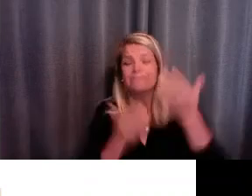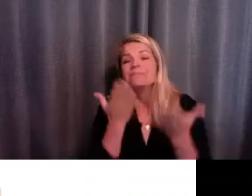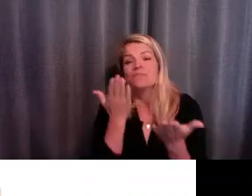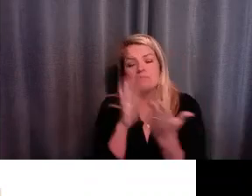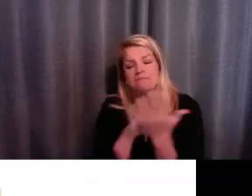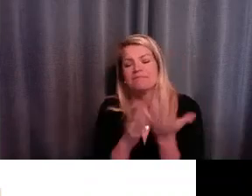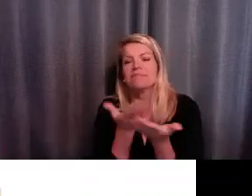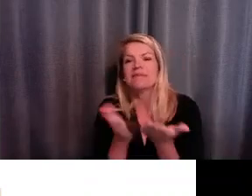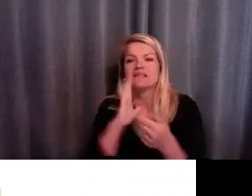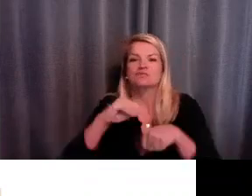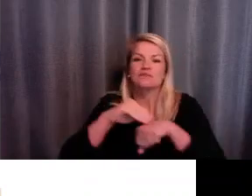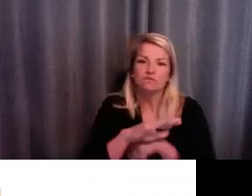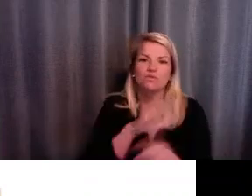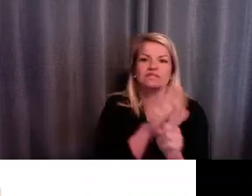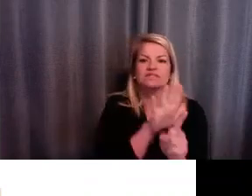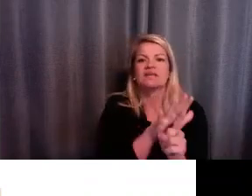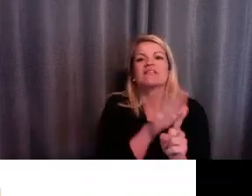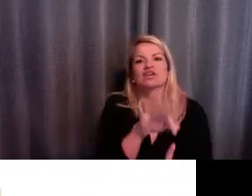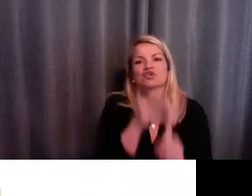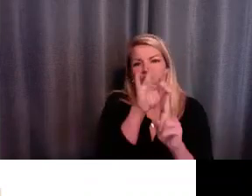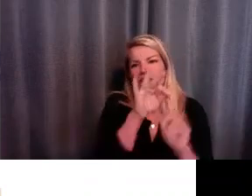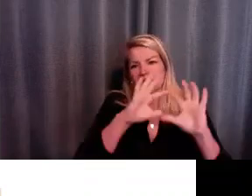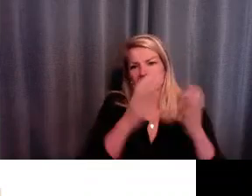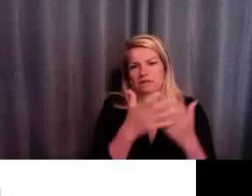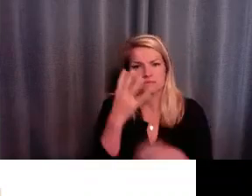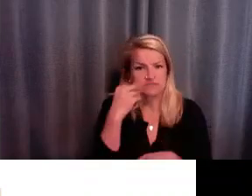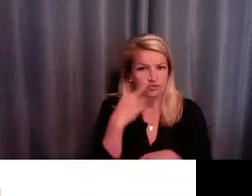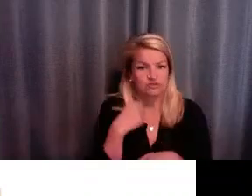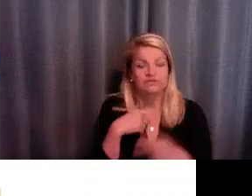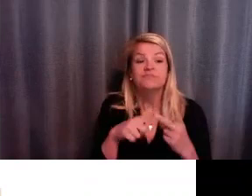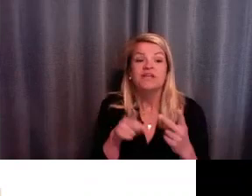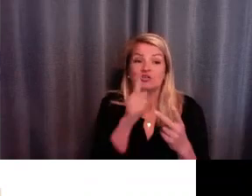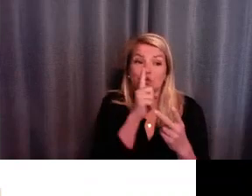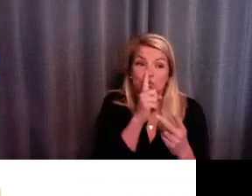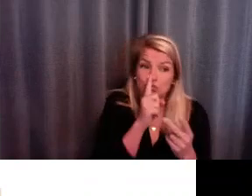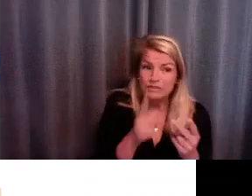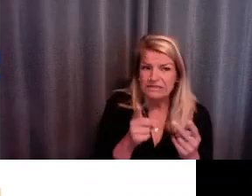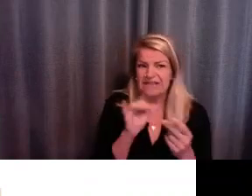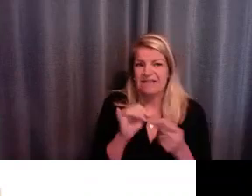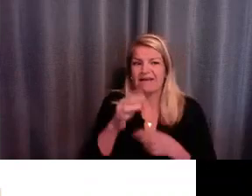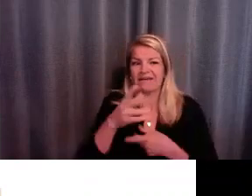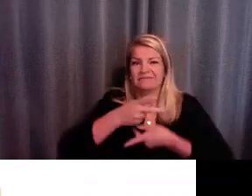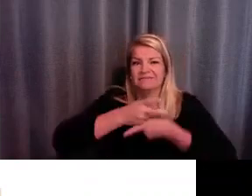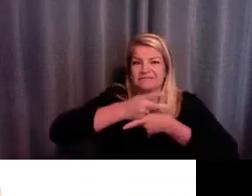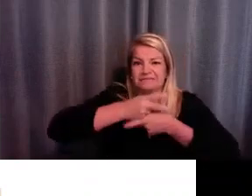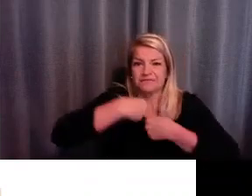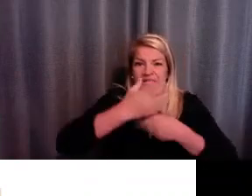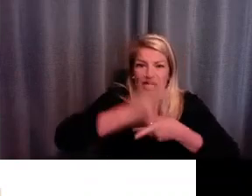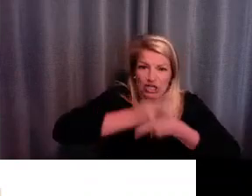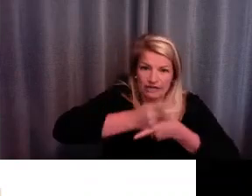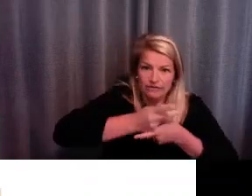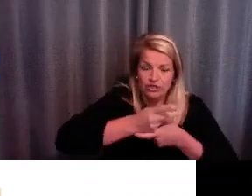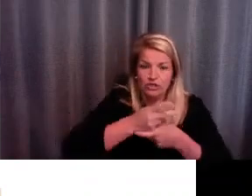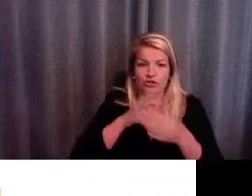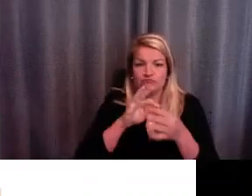to a unique set of experiences. It may be between the caregiver interaction as well as sibling relationship. So in